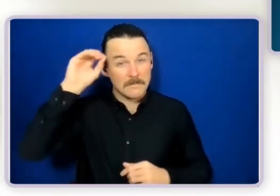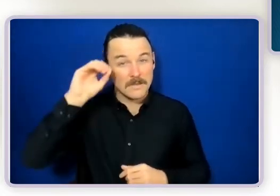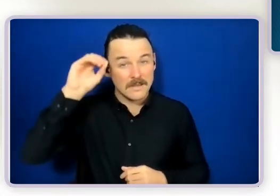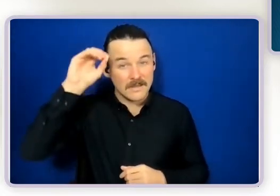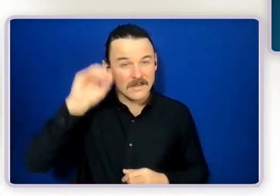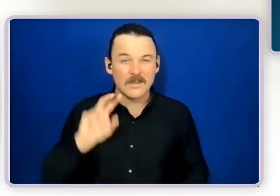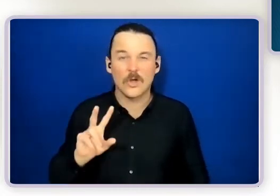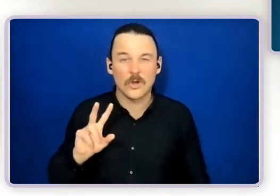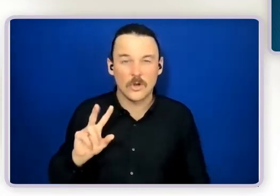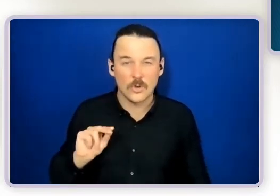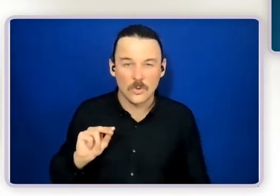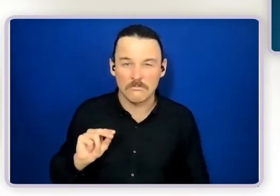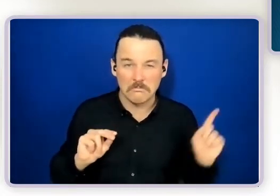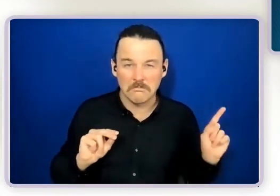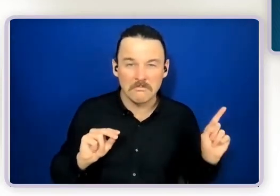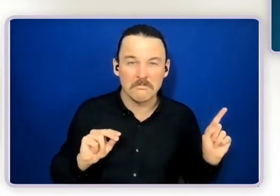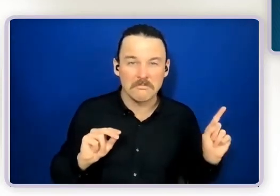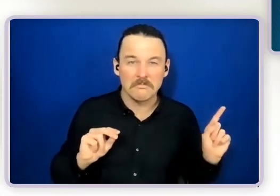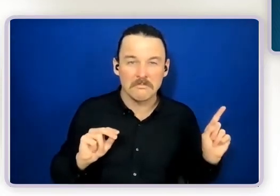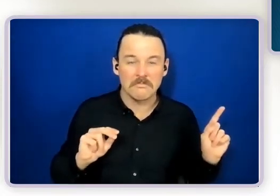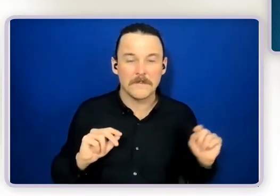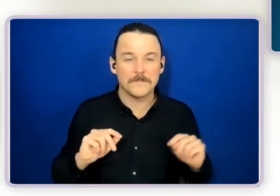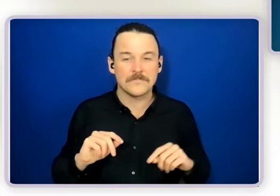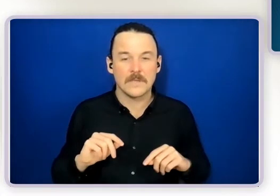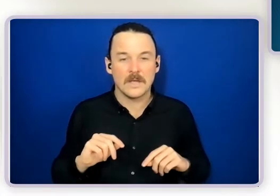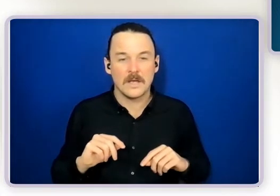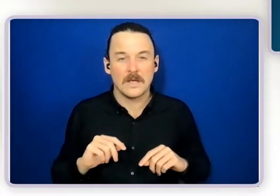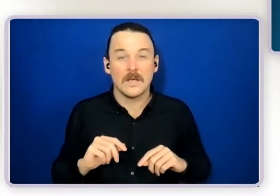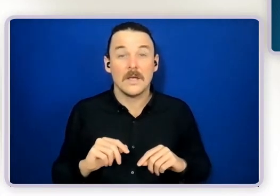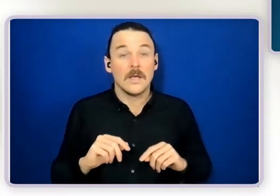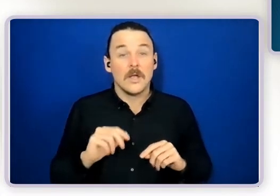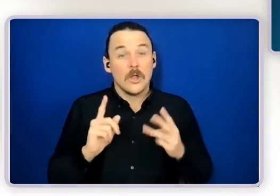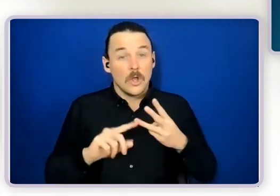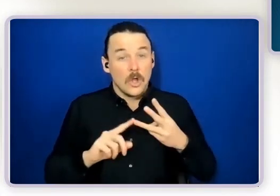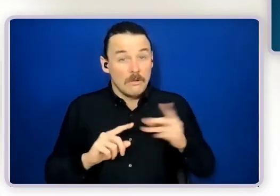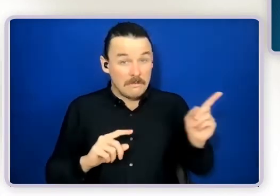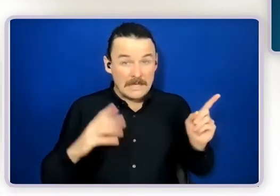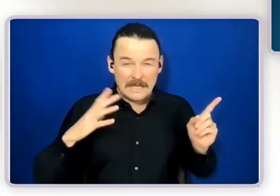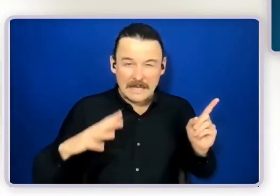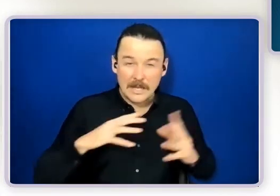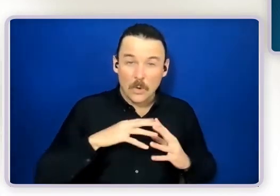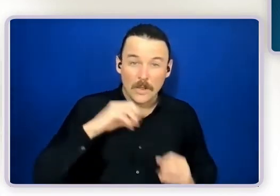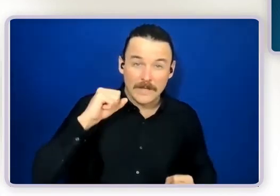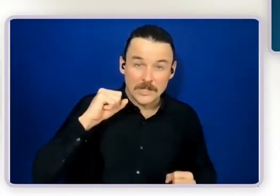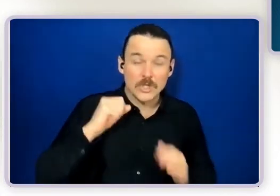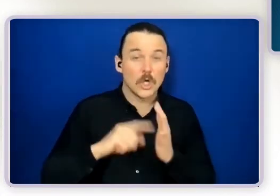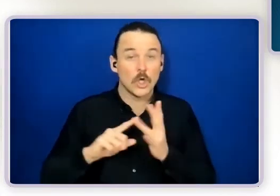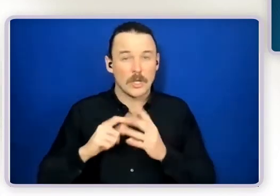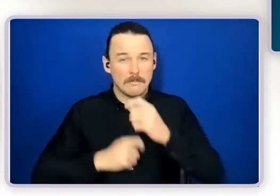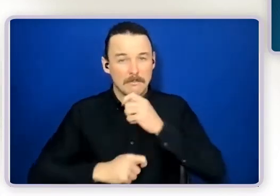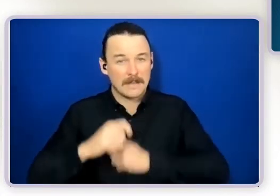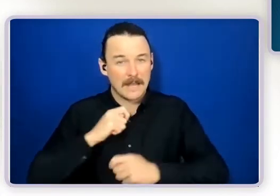Thirdly, does a person have to have a particular qualification to become a registered behaviour support